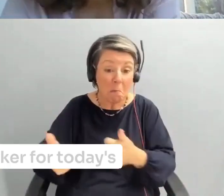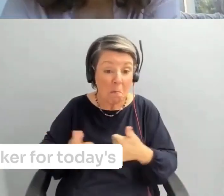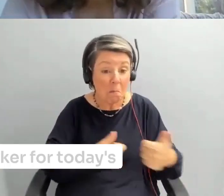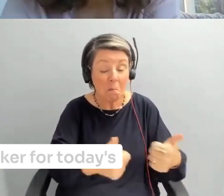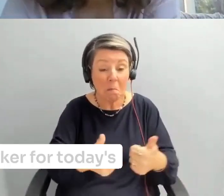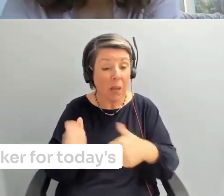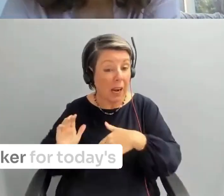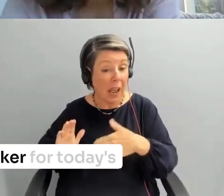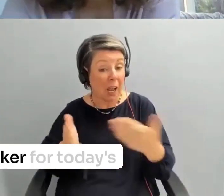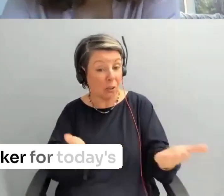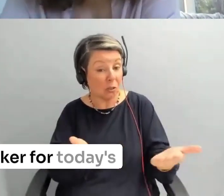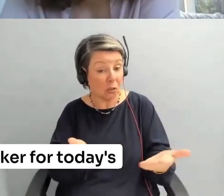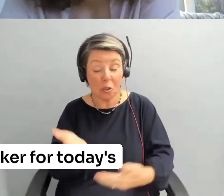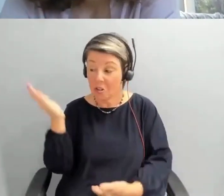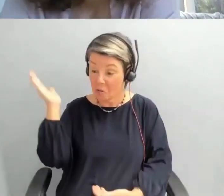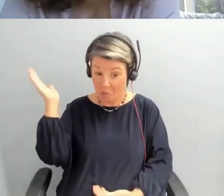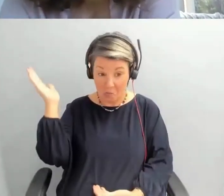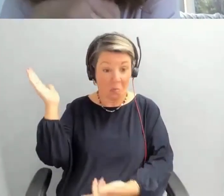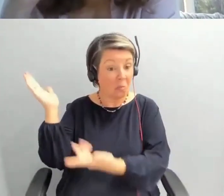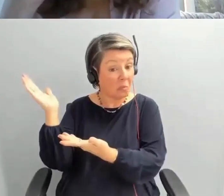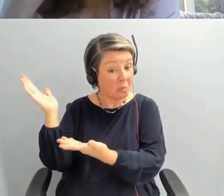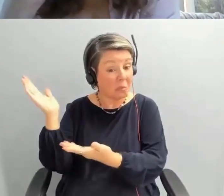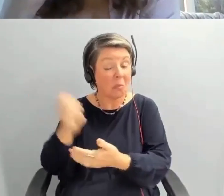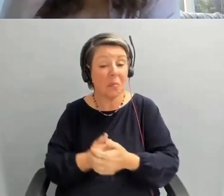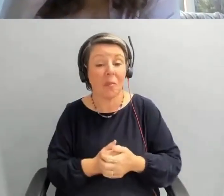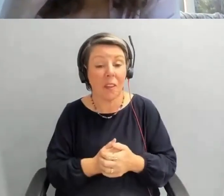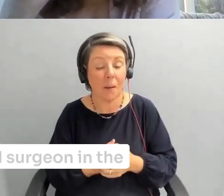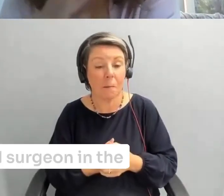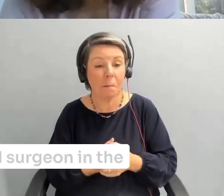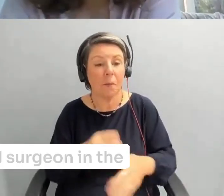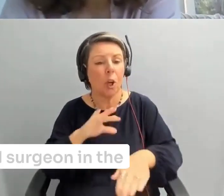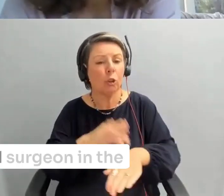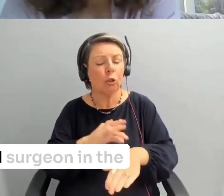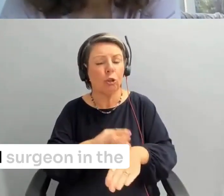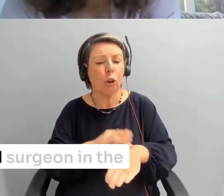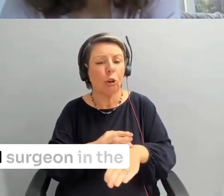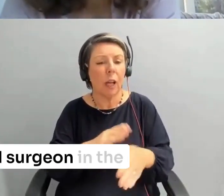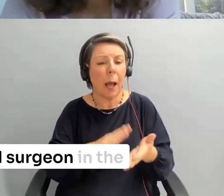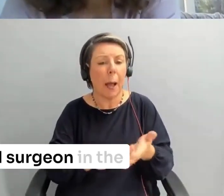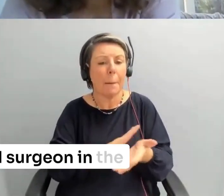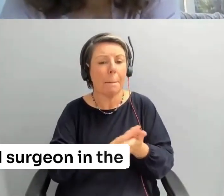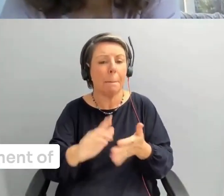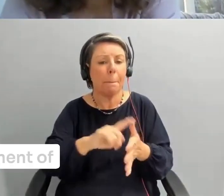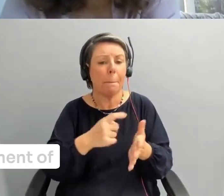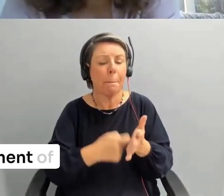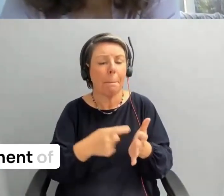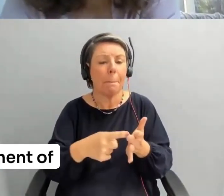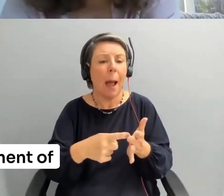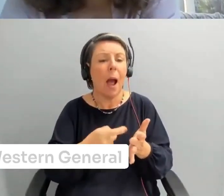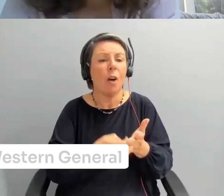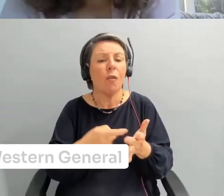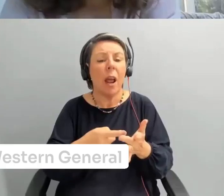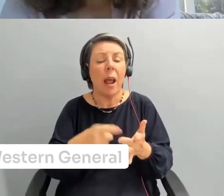I can introduce our speaker for today's webinar. So Dr. Vary Coley is a colorectal surgeon in the Academic